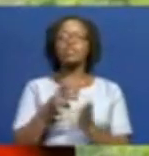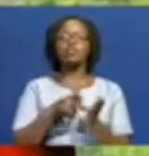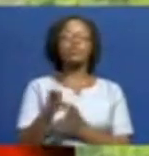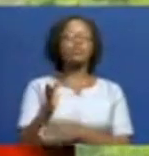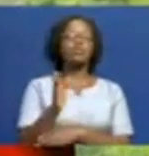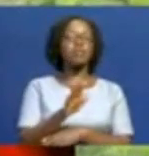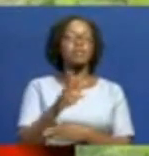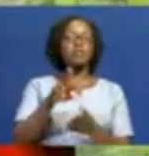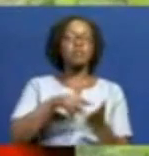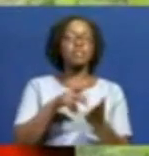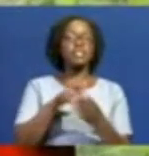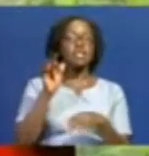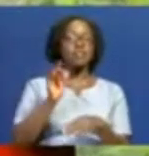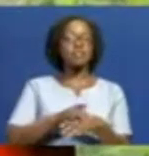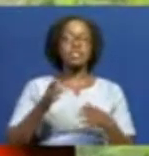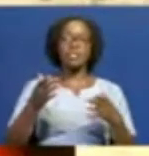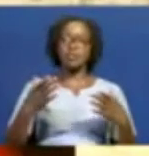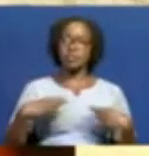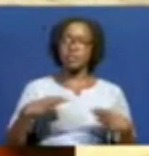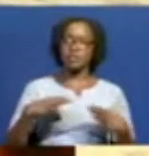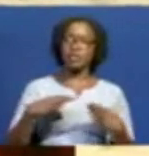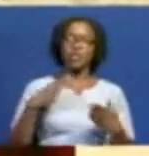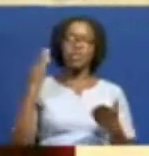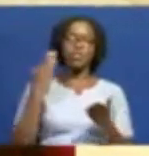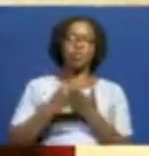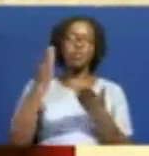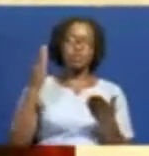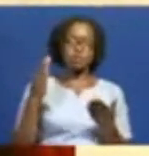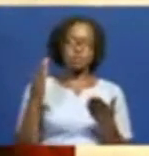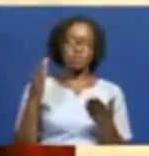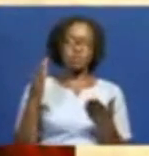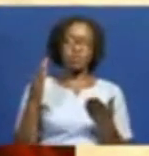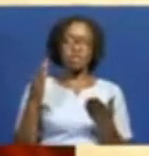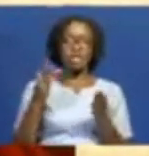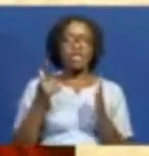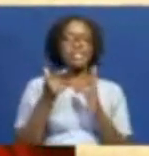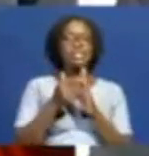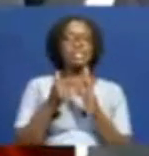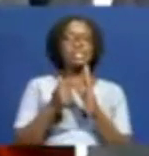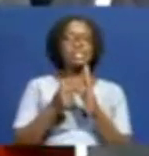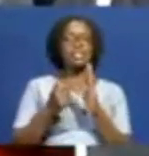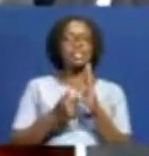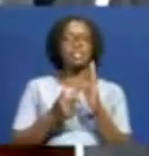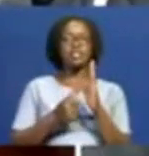for the project-affected persons should be stopped. For the list of